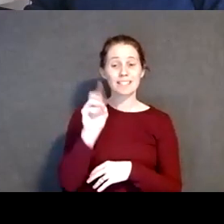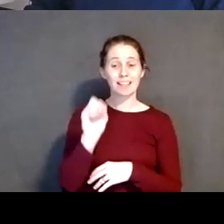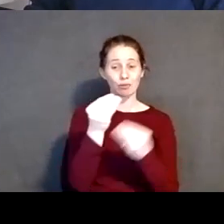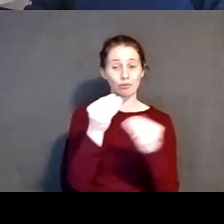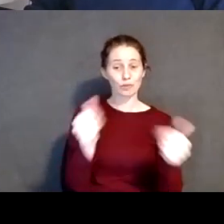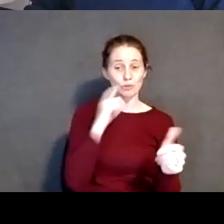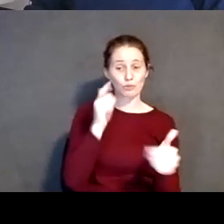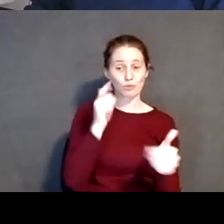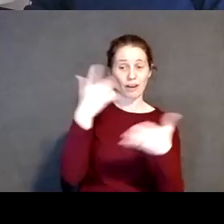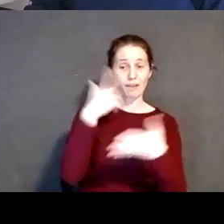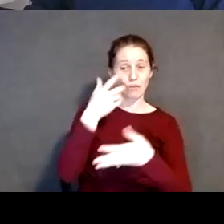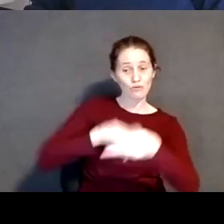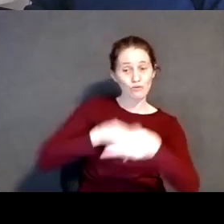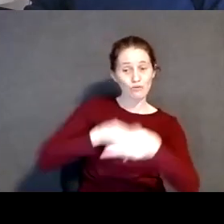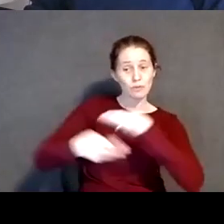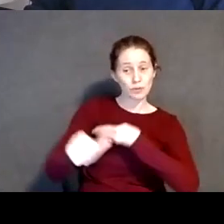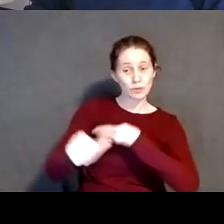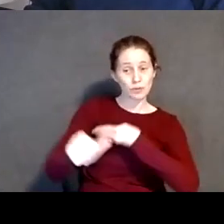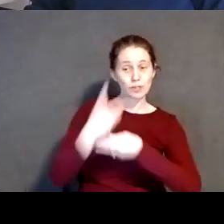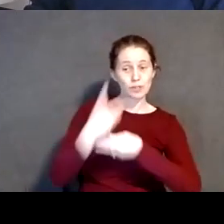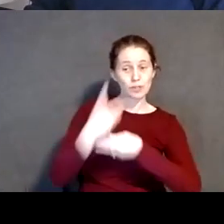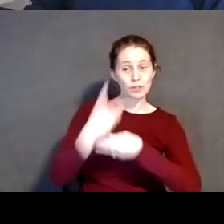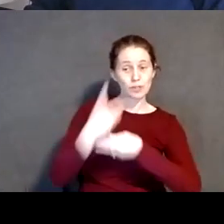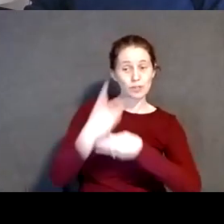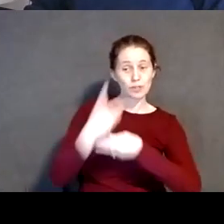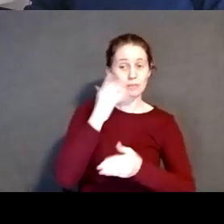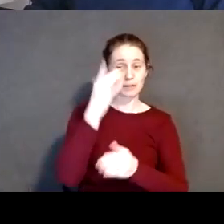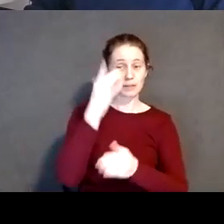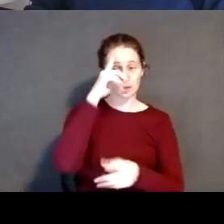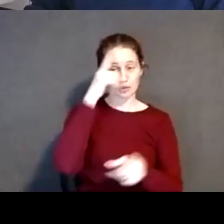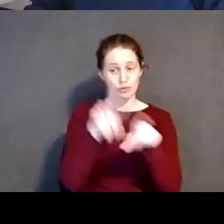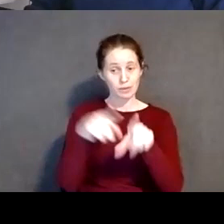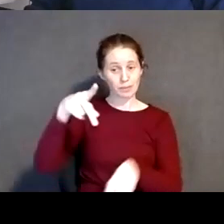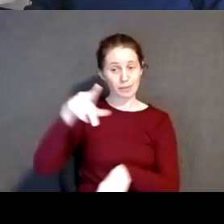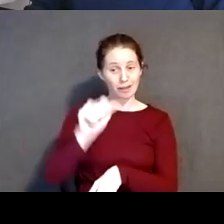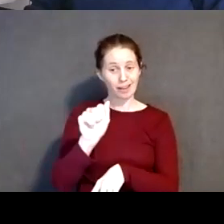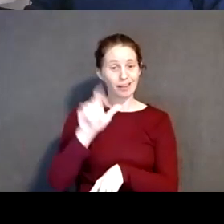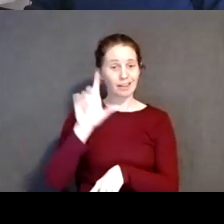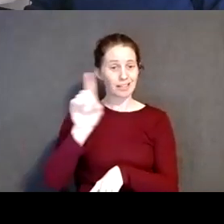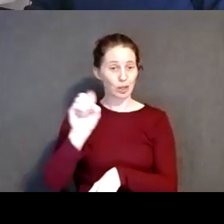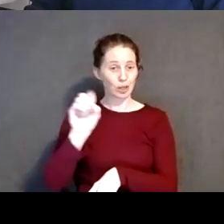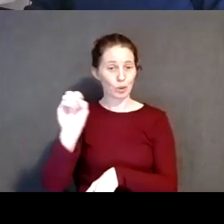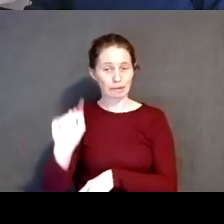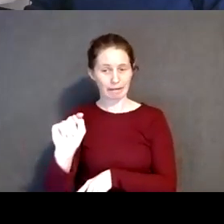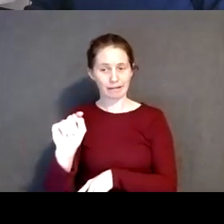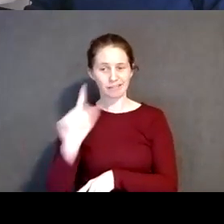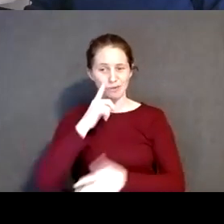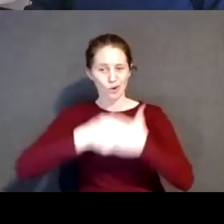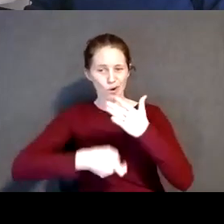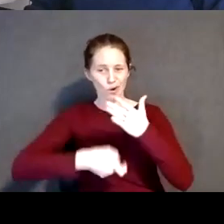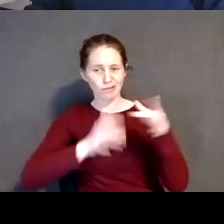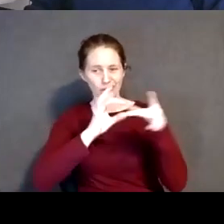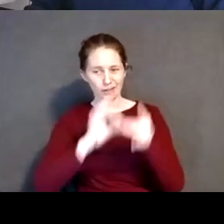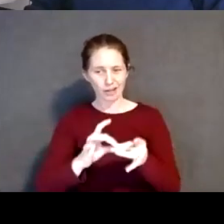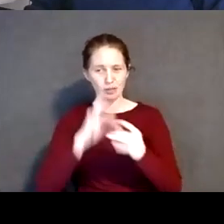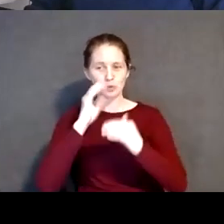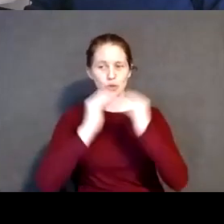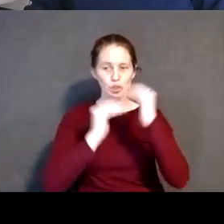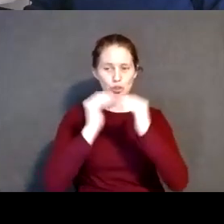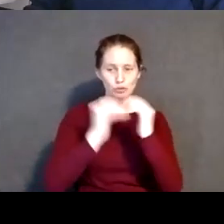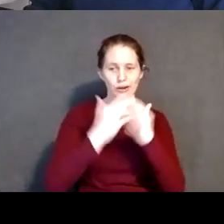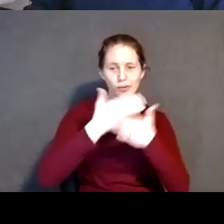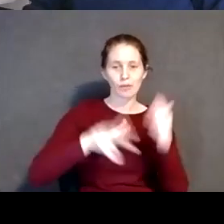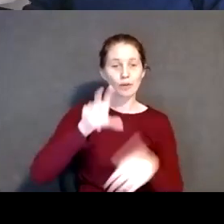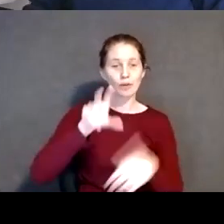for a reimbursement agreement with the Pennsylvania Department of Transportation for costs associated with the construction phase of the 30th